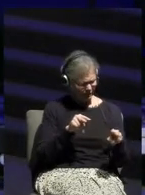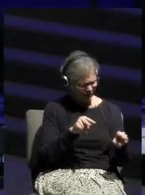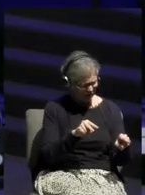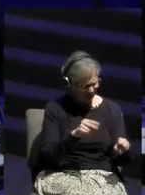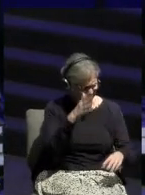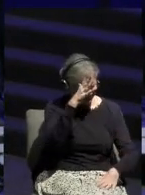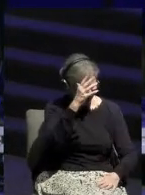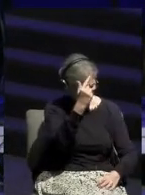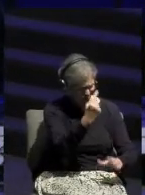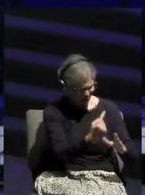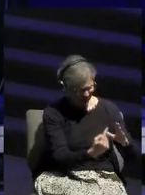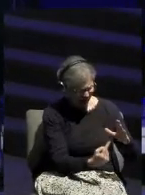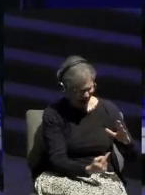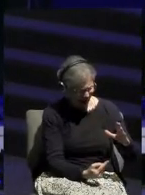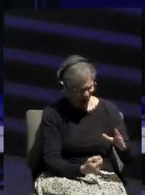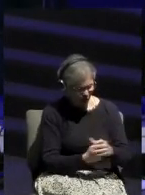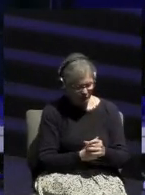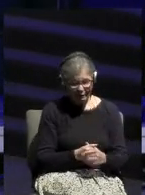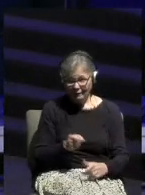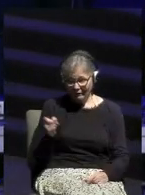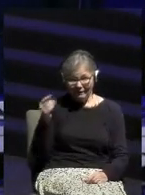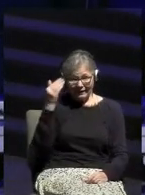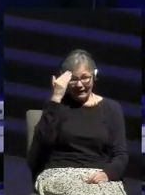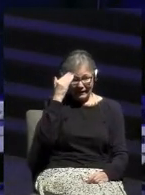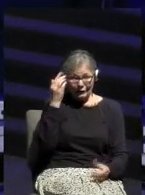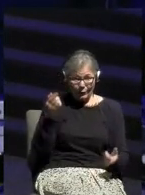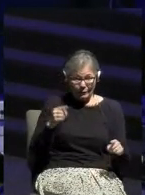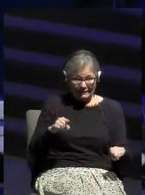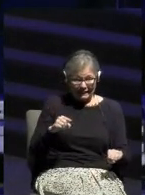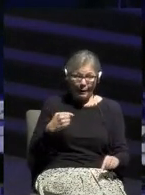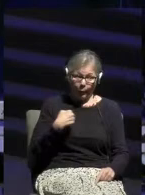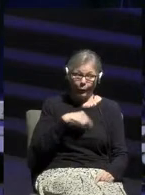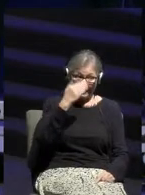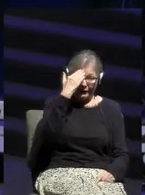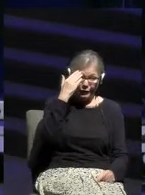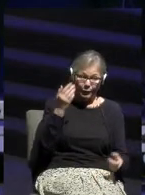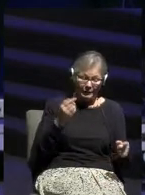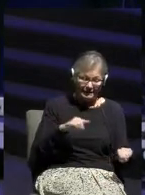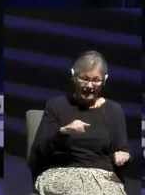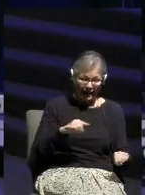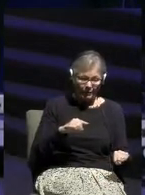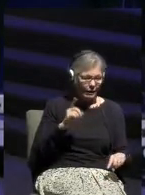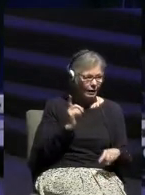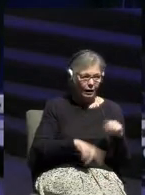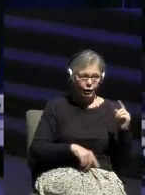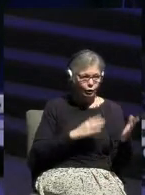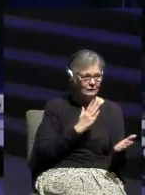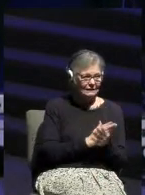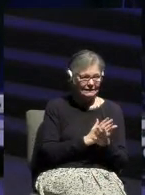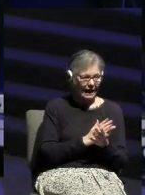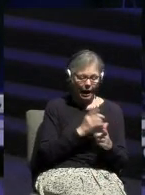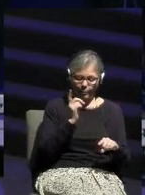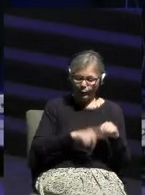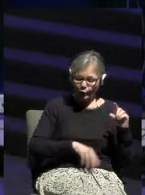I mean, he knew it was happening. We knew it was happening. And nobody can